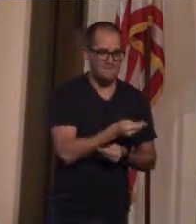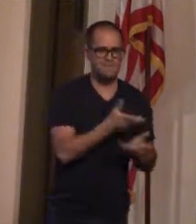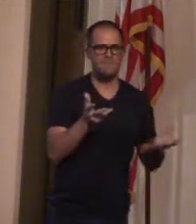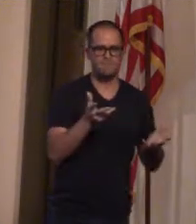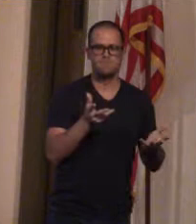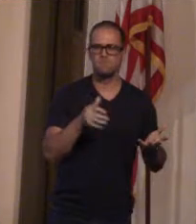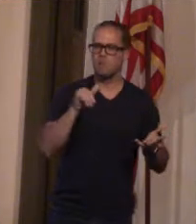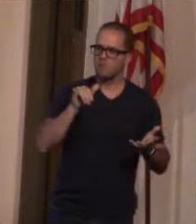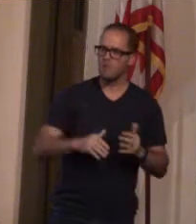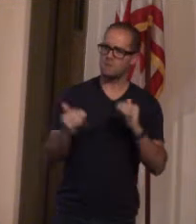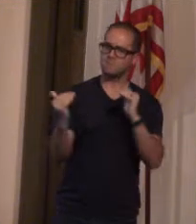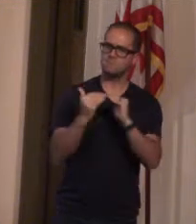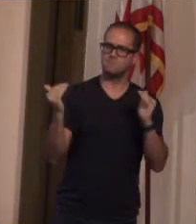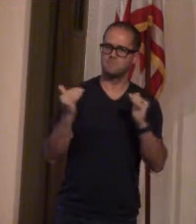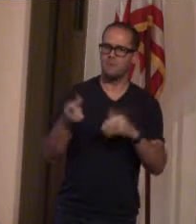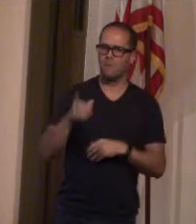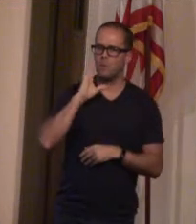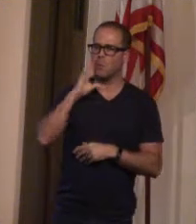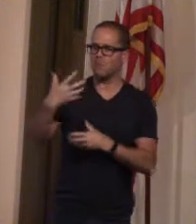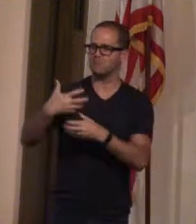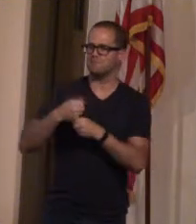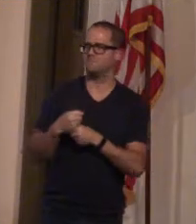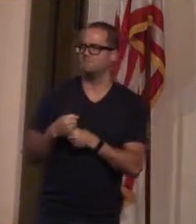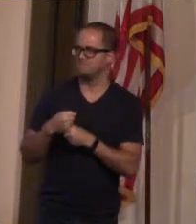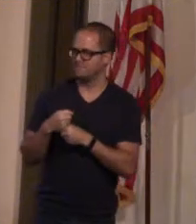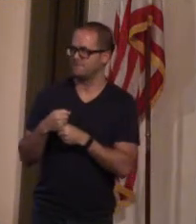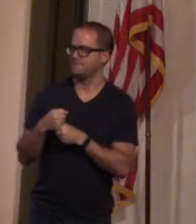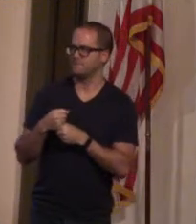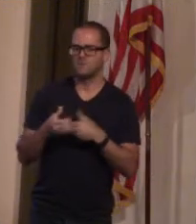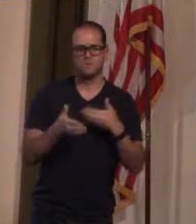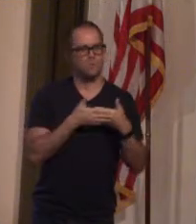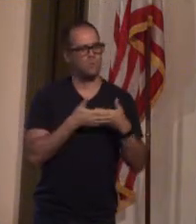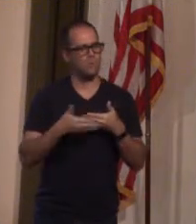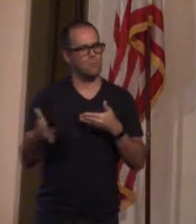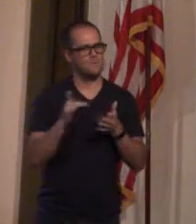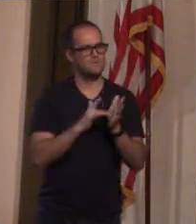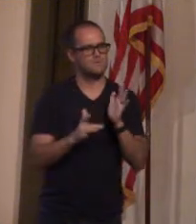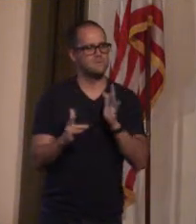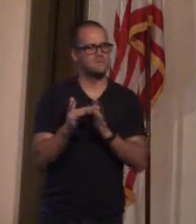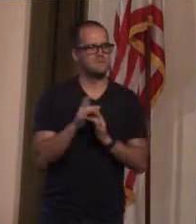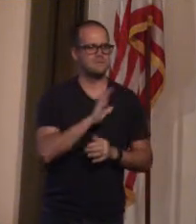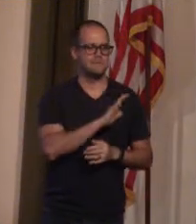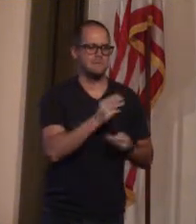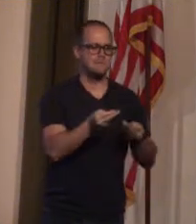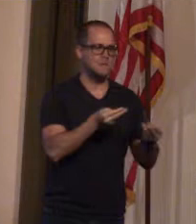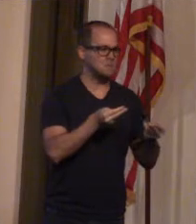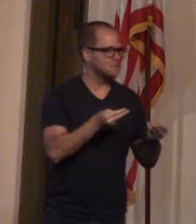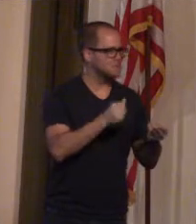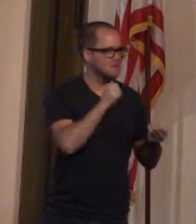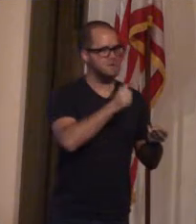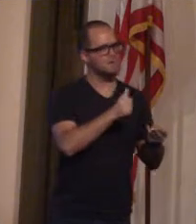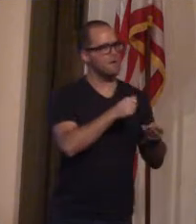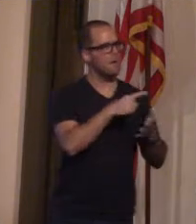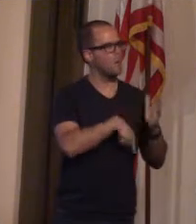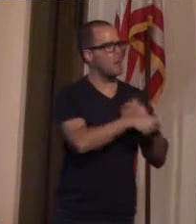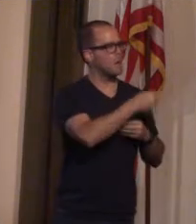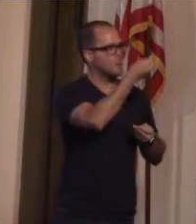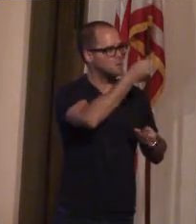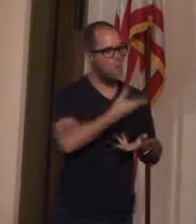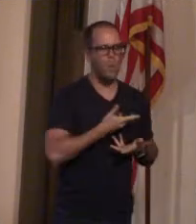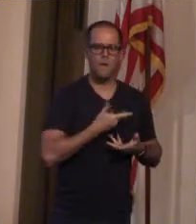Judge, and you'll be judged. For by the same measure you give, so will you